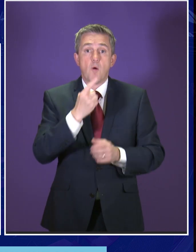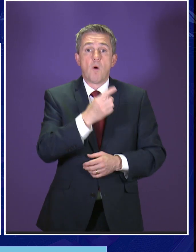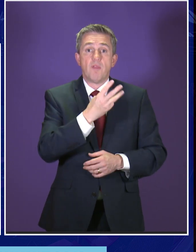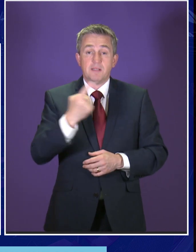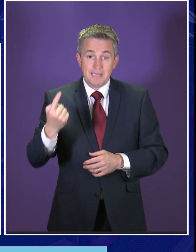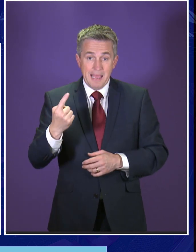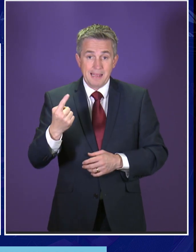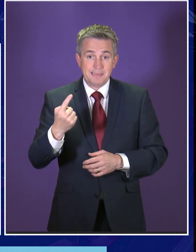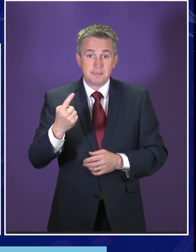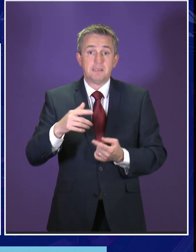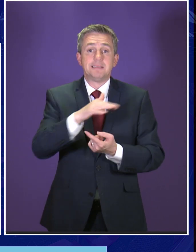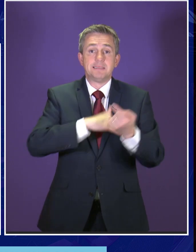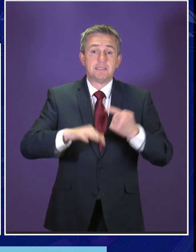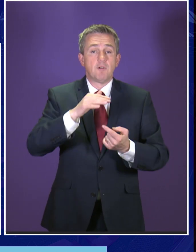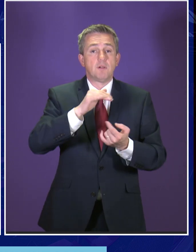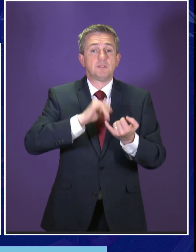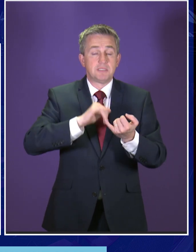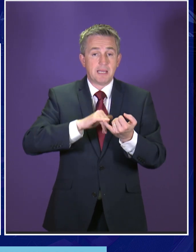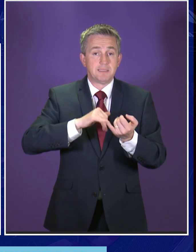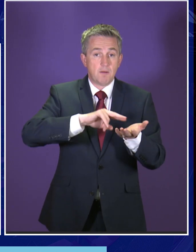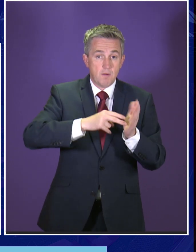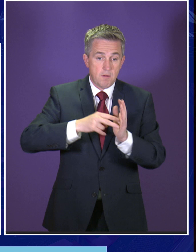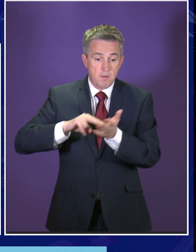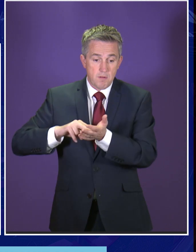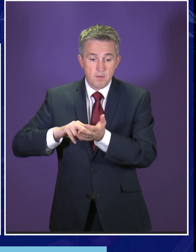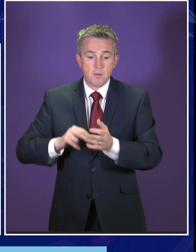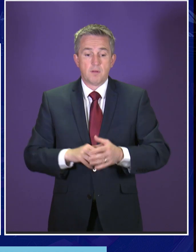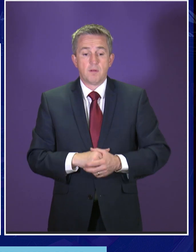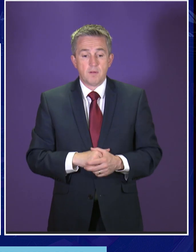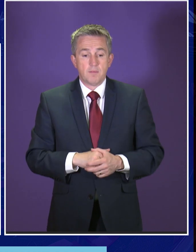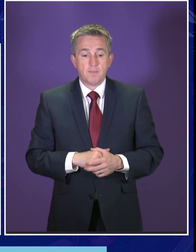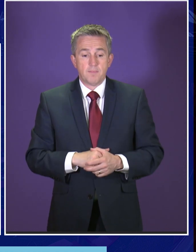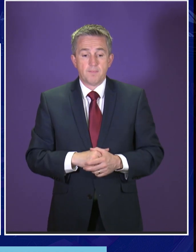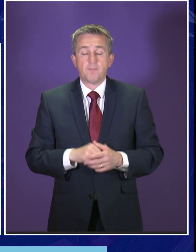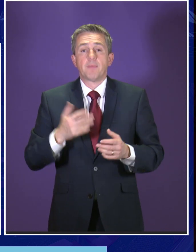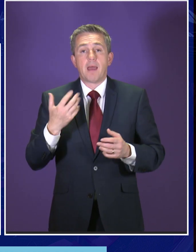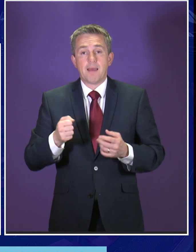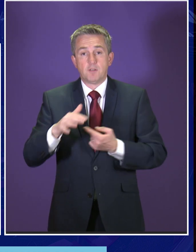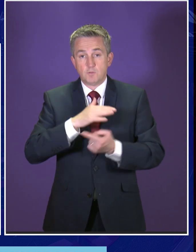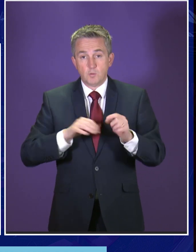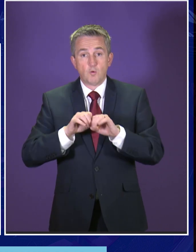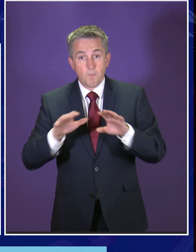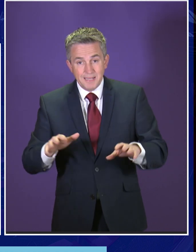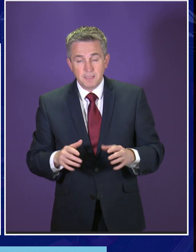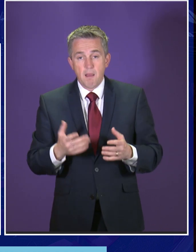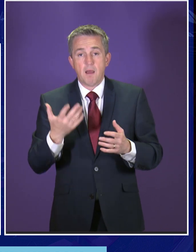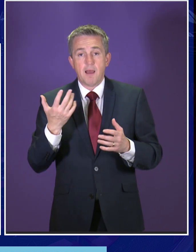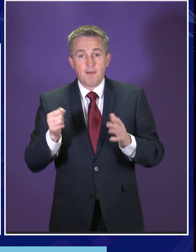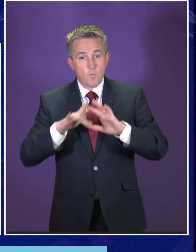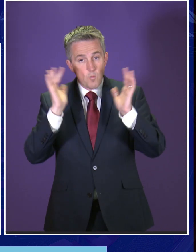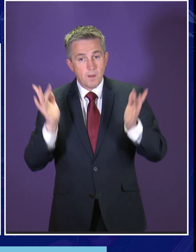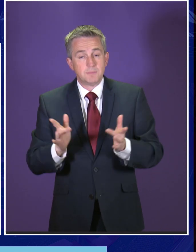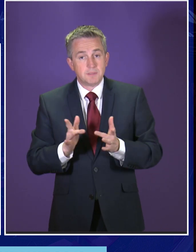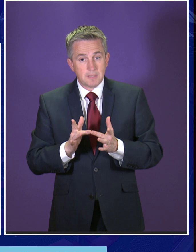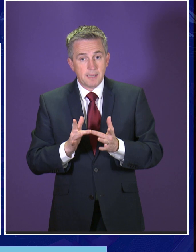138 civil society organizations, cultural stakeholders, social media functional websites,